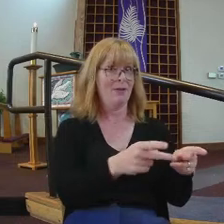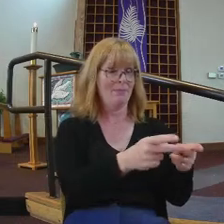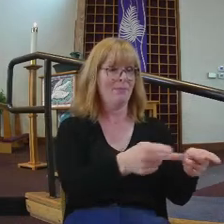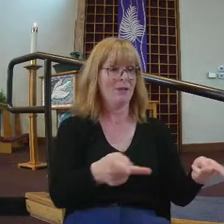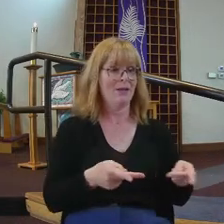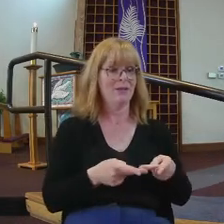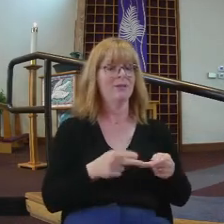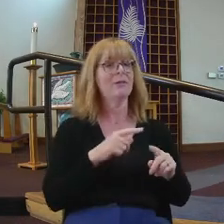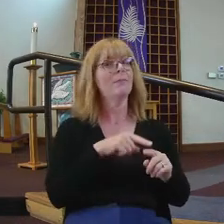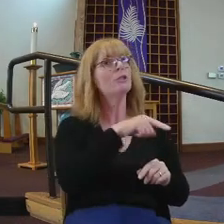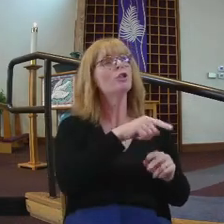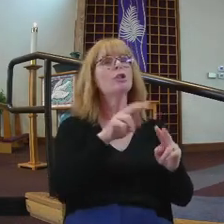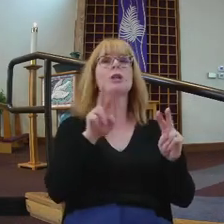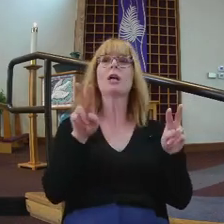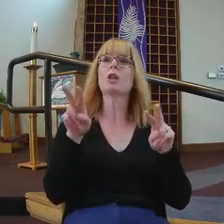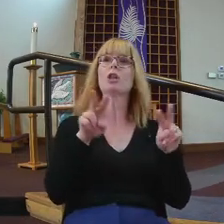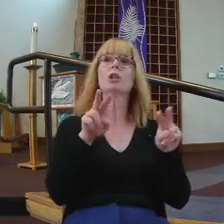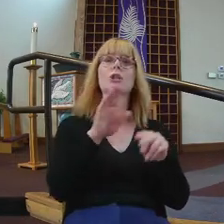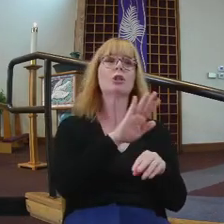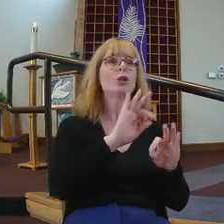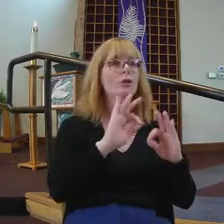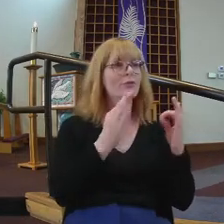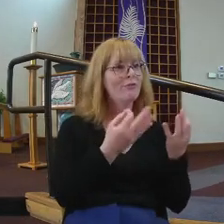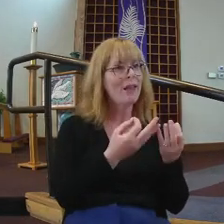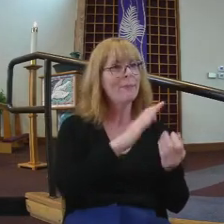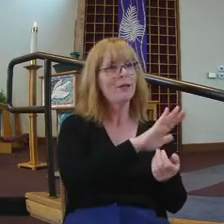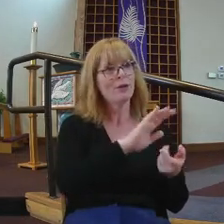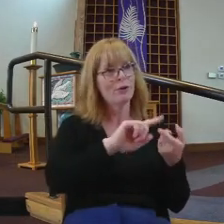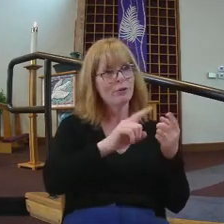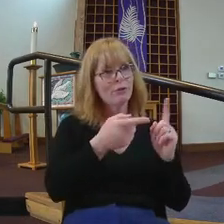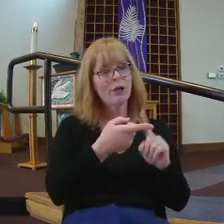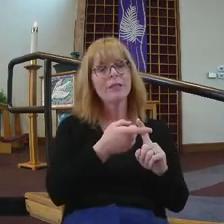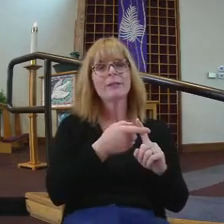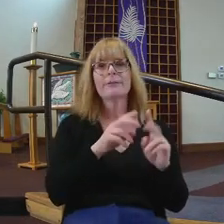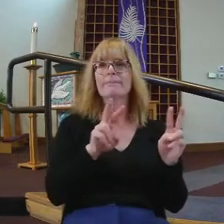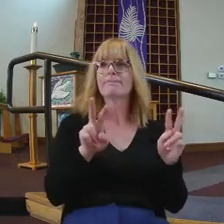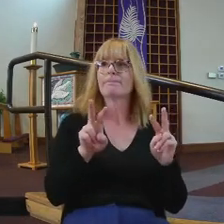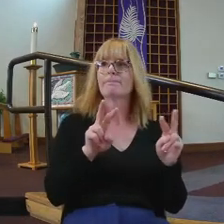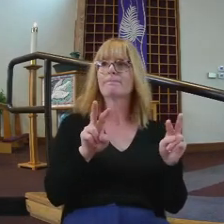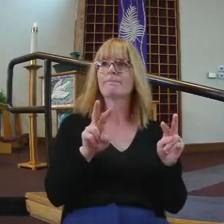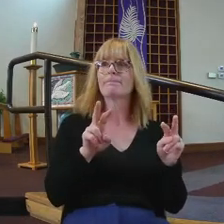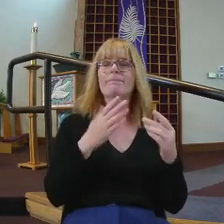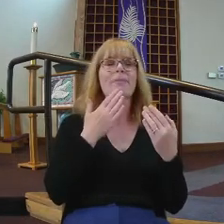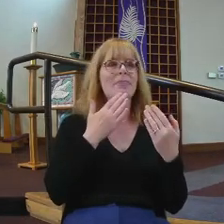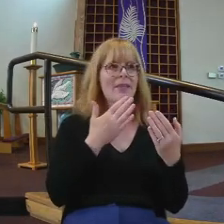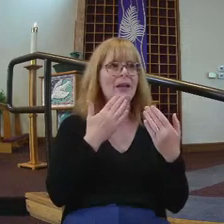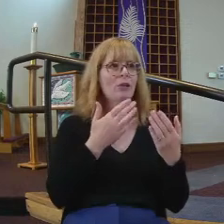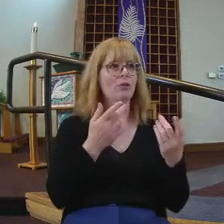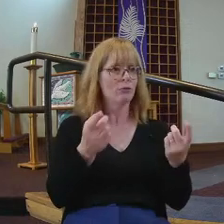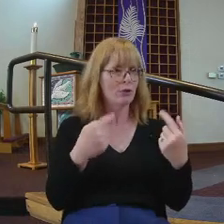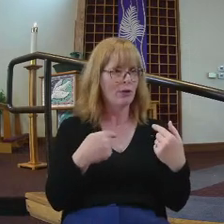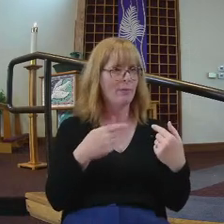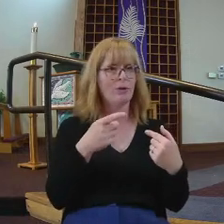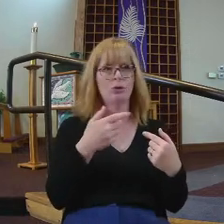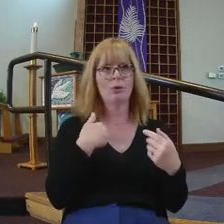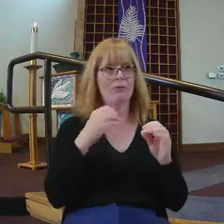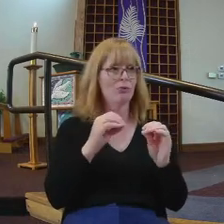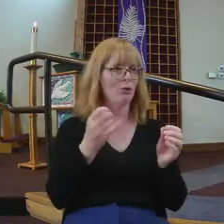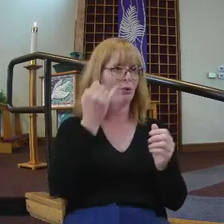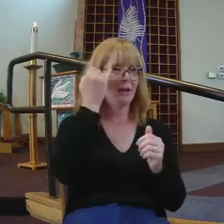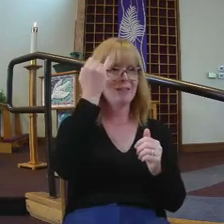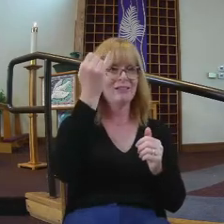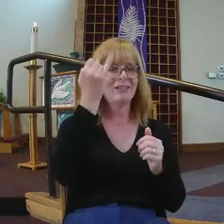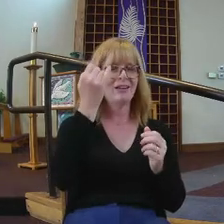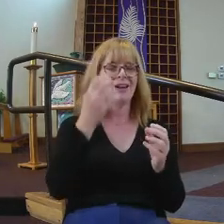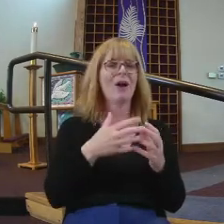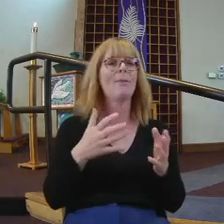at her family and her friends and she said, thank you so much for being here. You have no idea